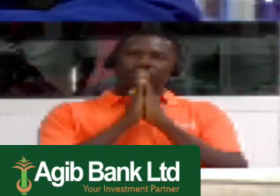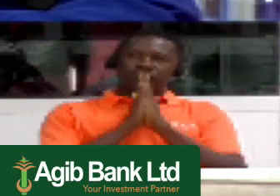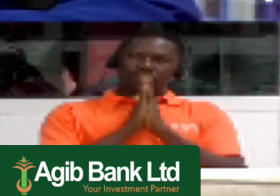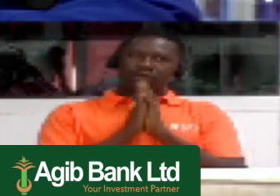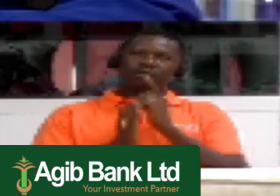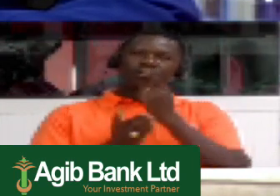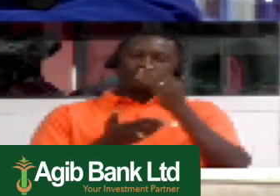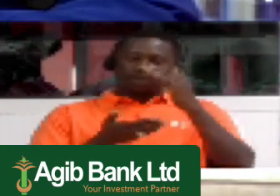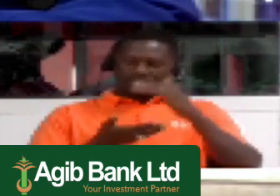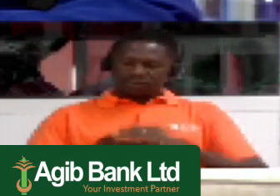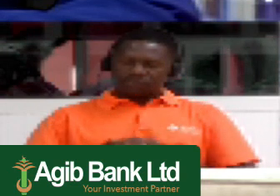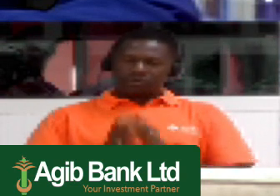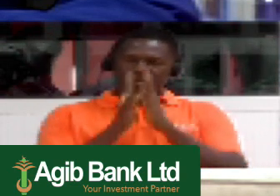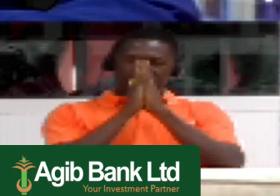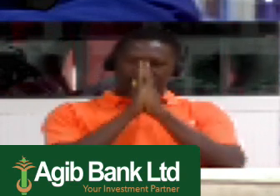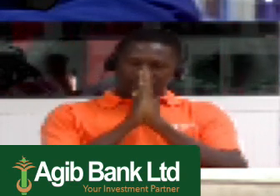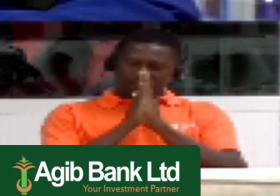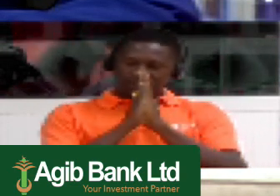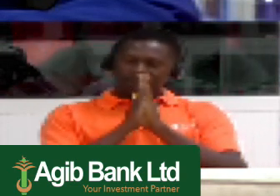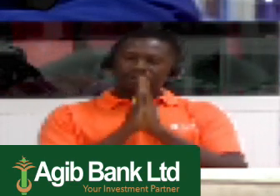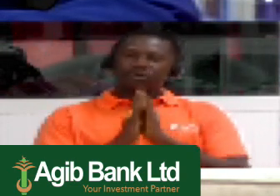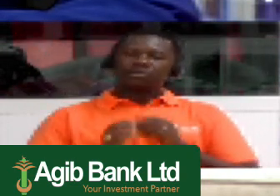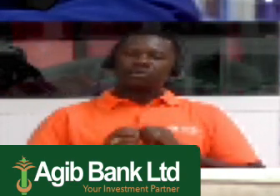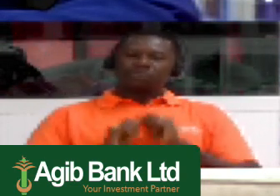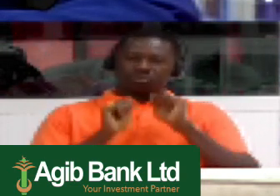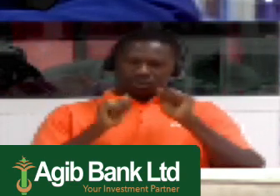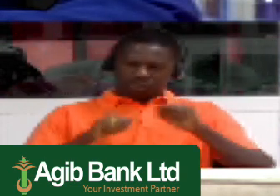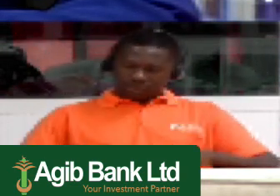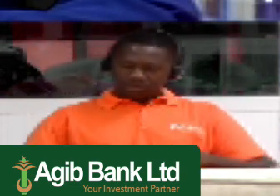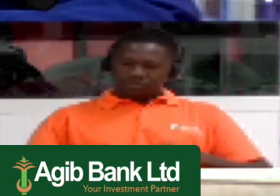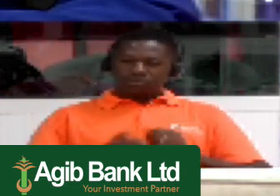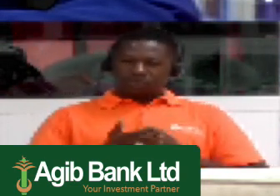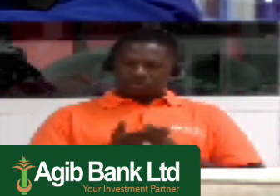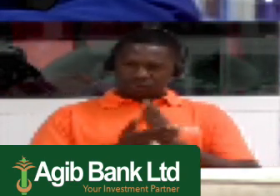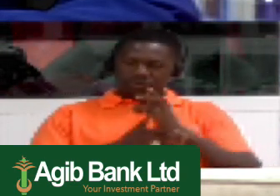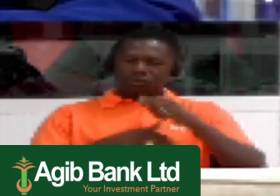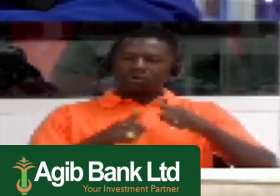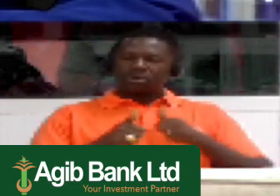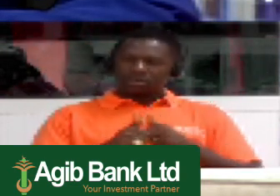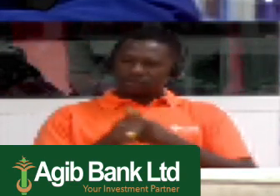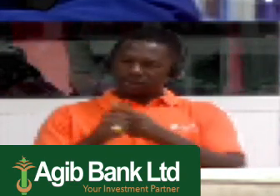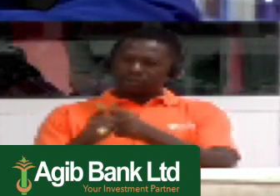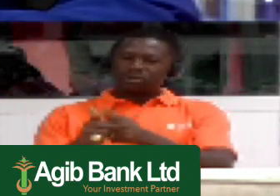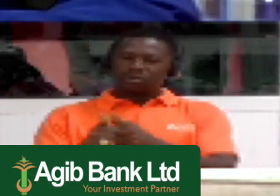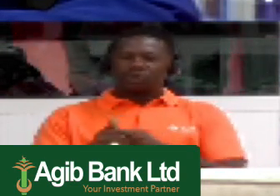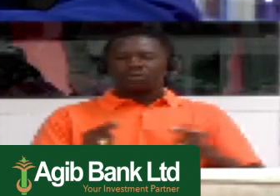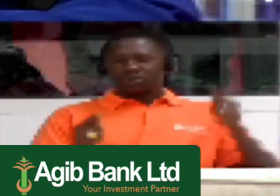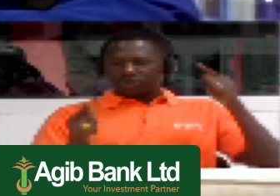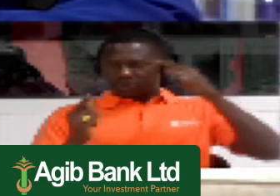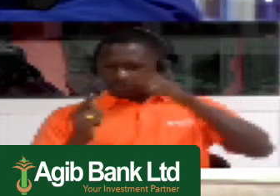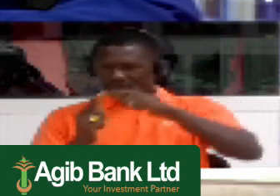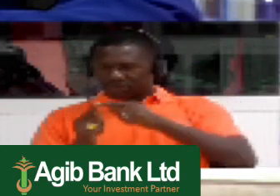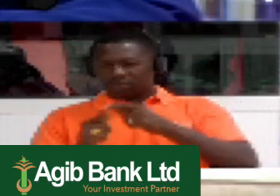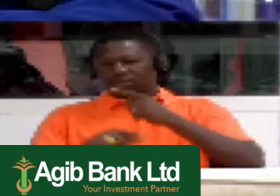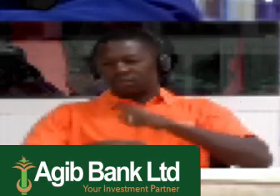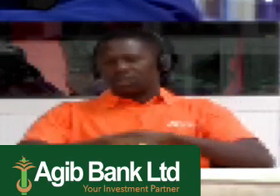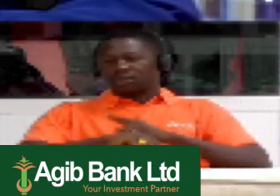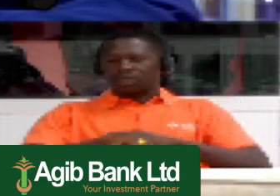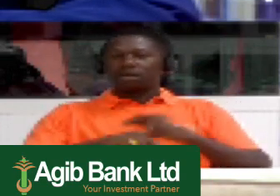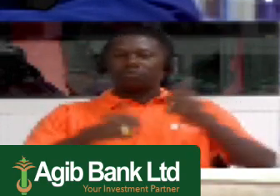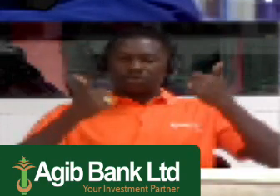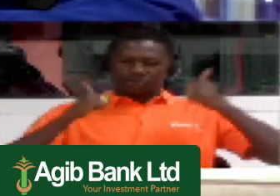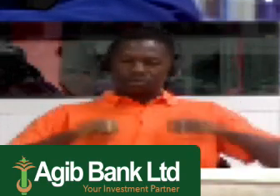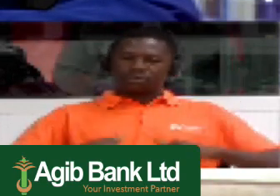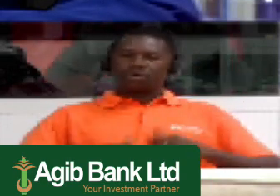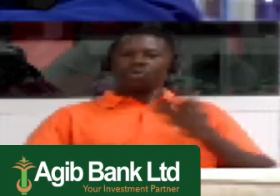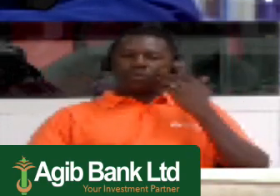that you will give us the grace to be able to go along until the due time comes,